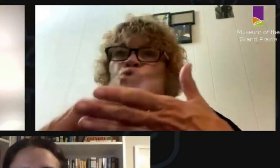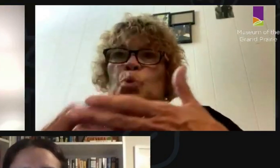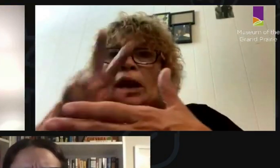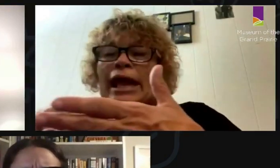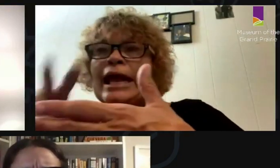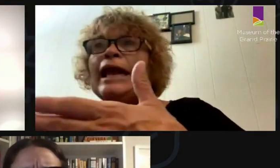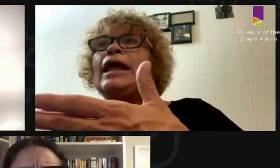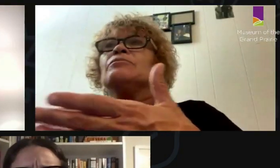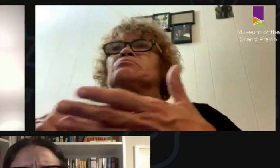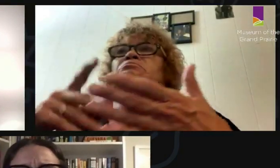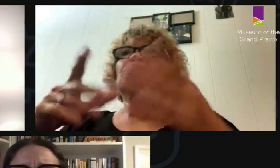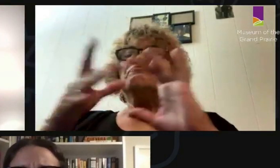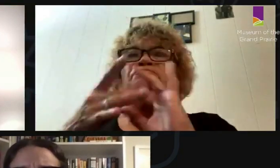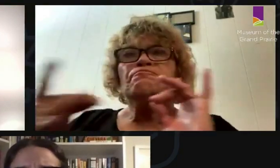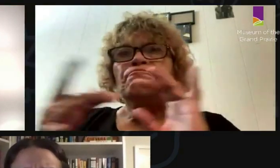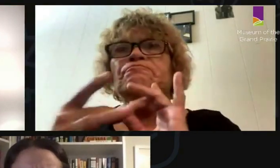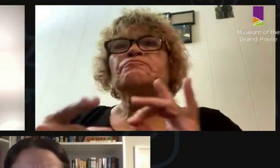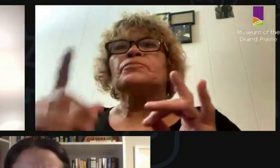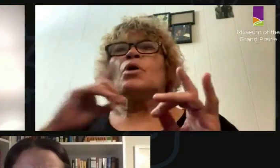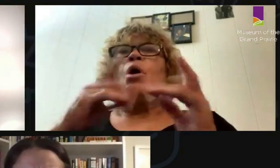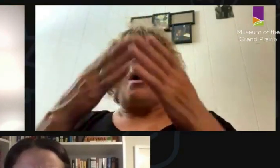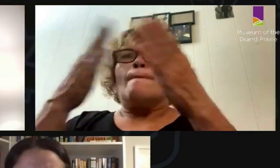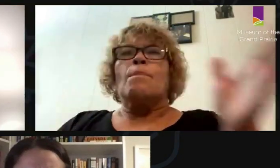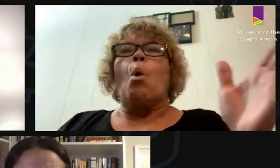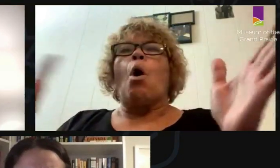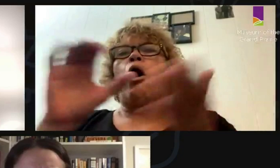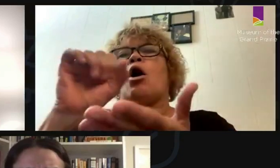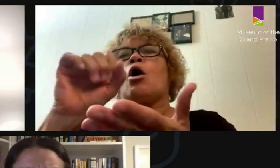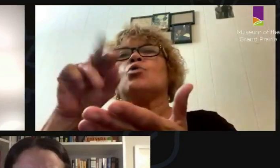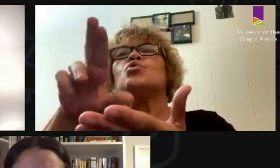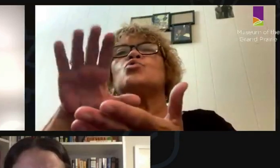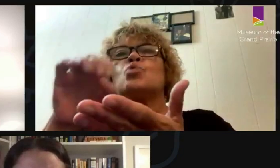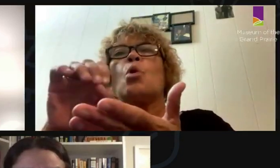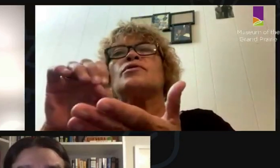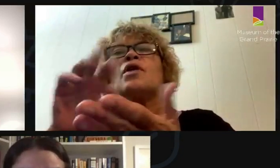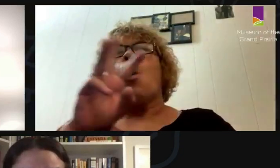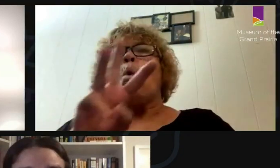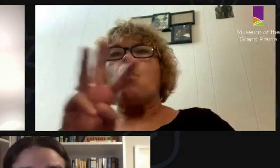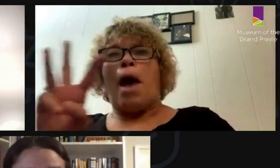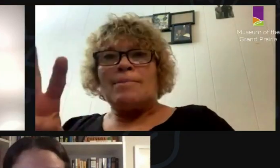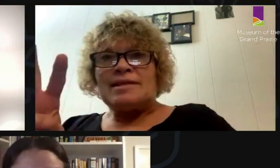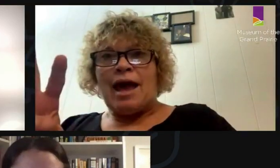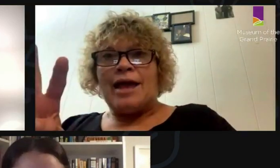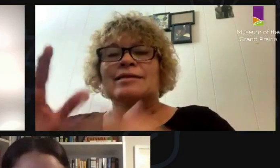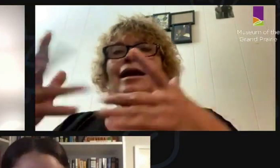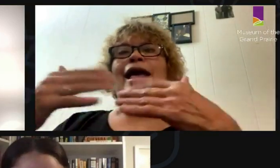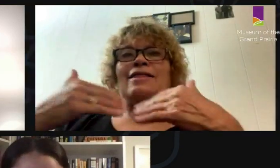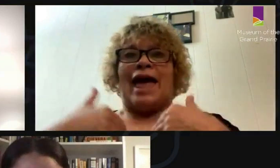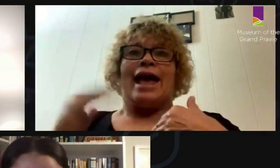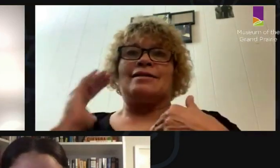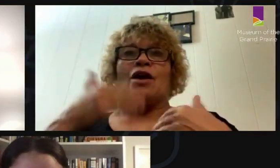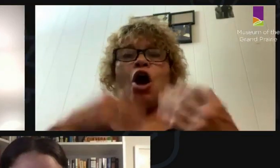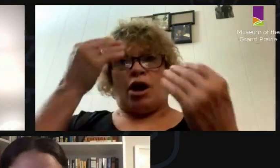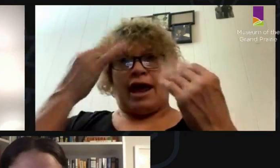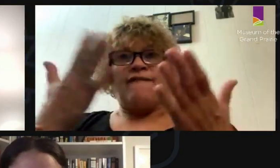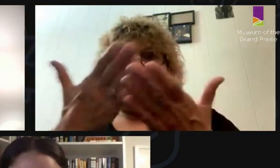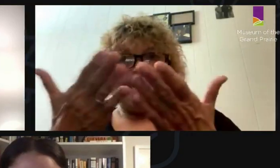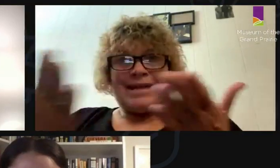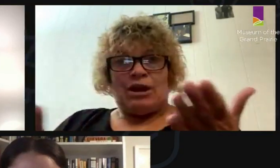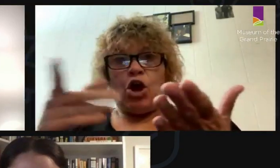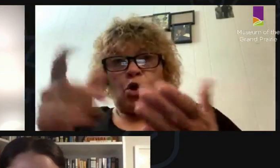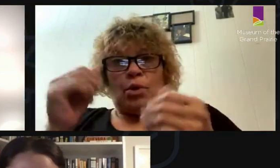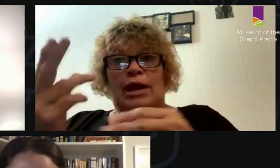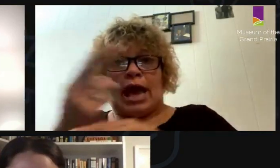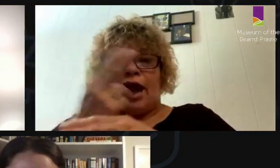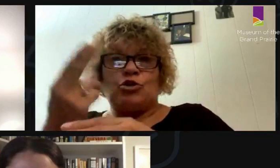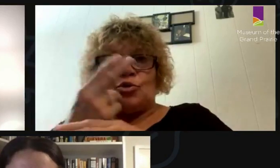more open source website that has archival material that folks can use to learn